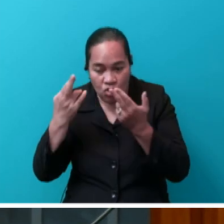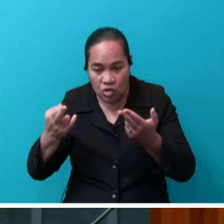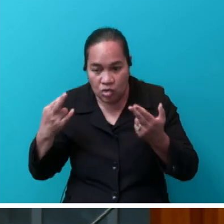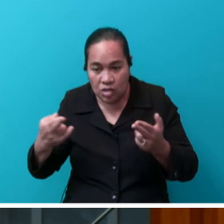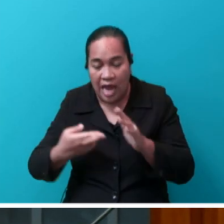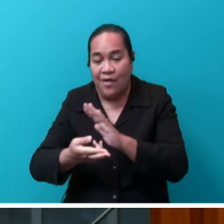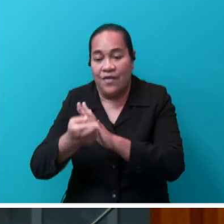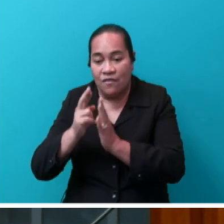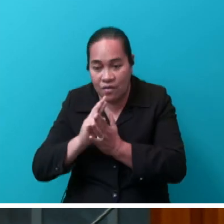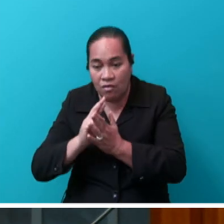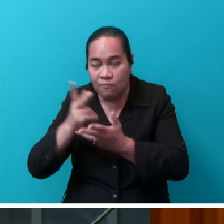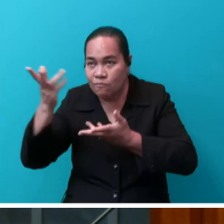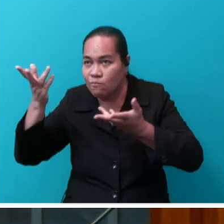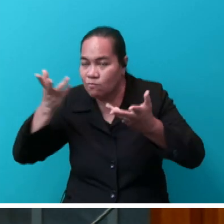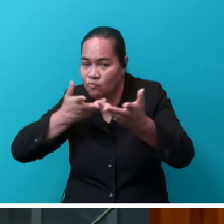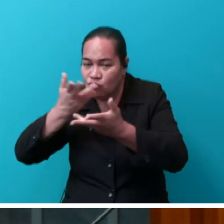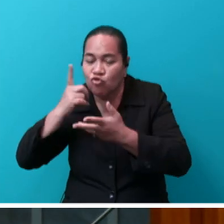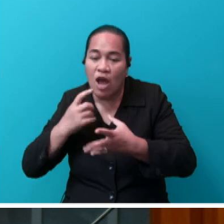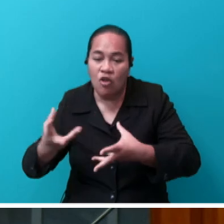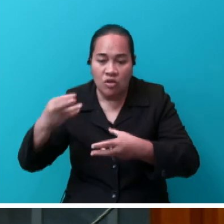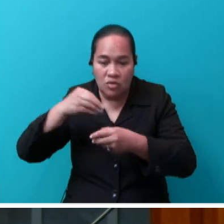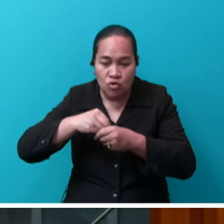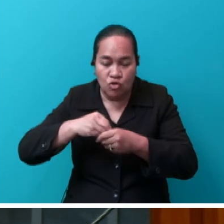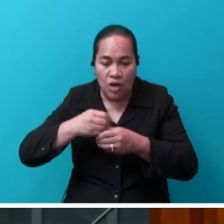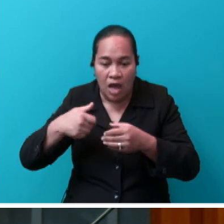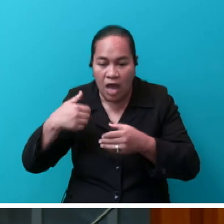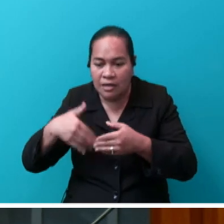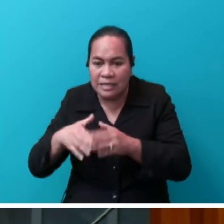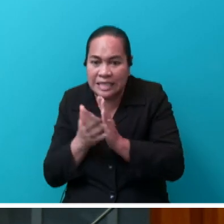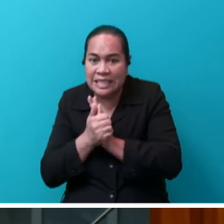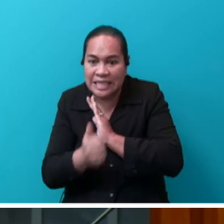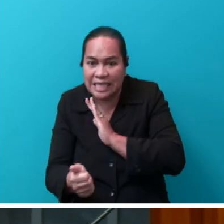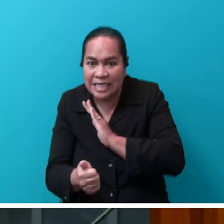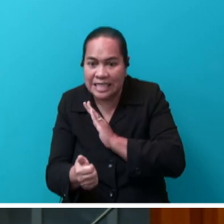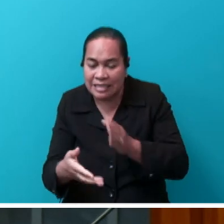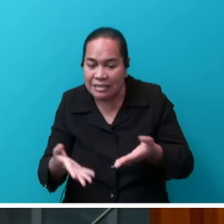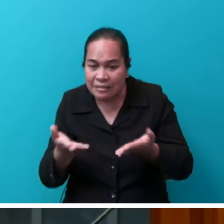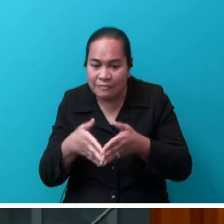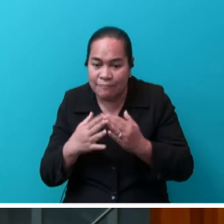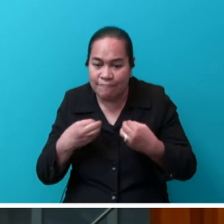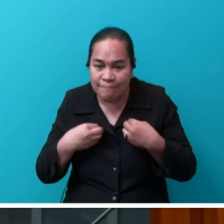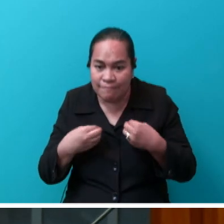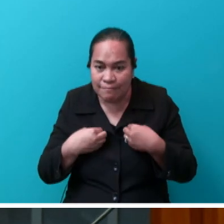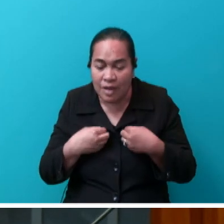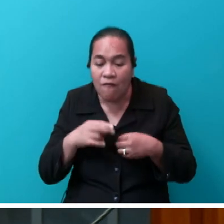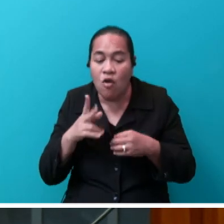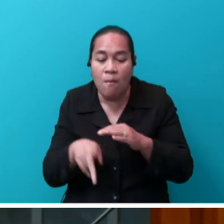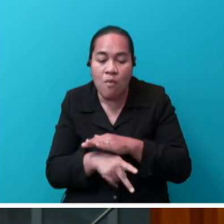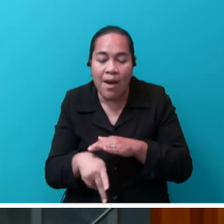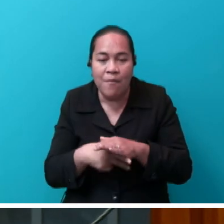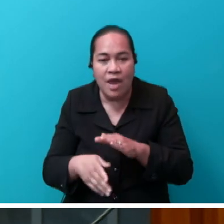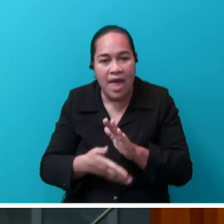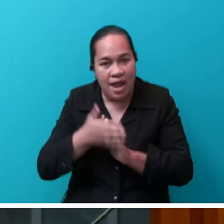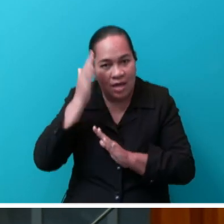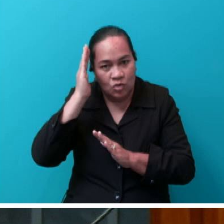of TVET programs to include entrepreneurial skills for primary and secondary schools.